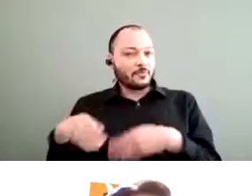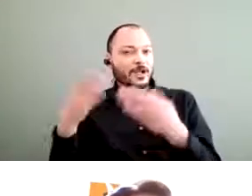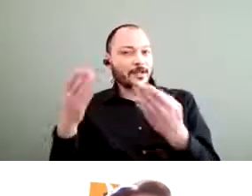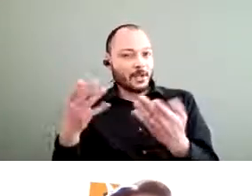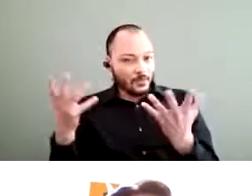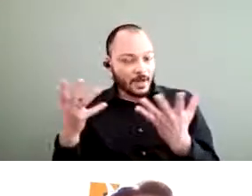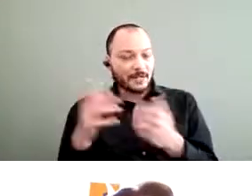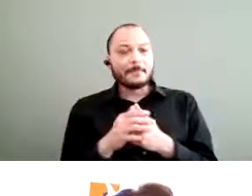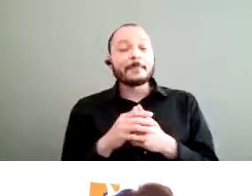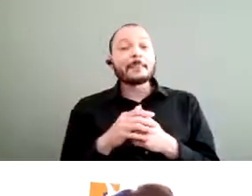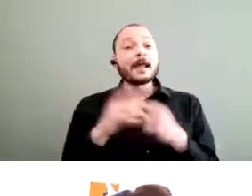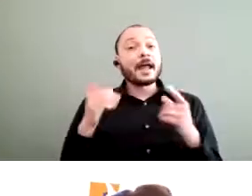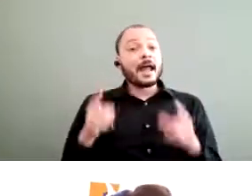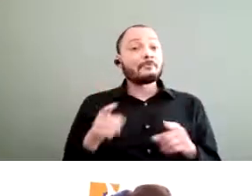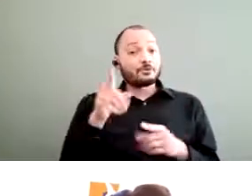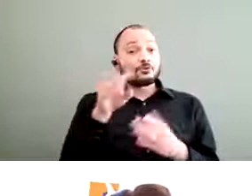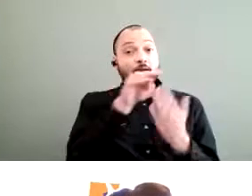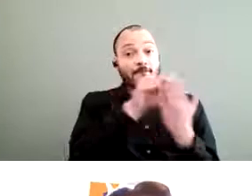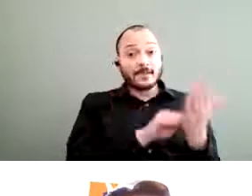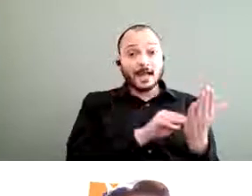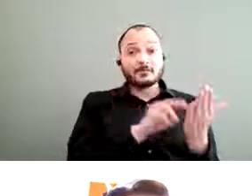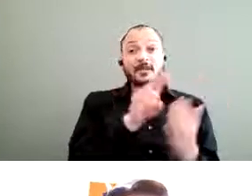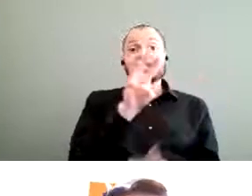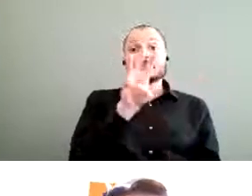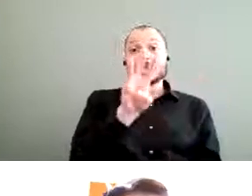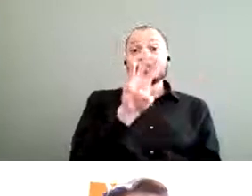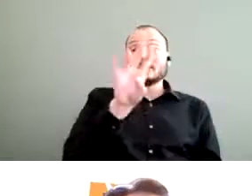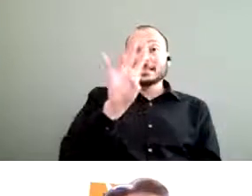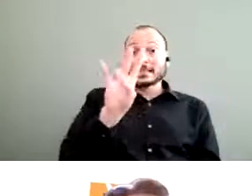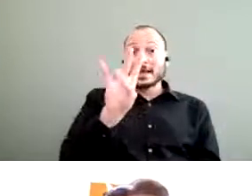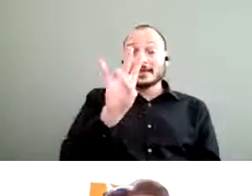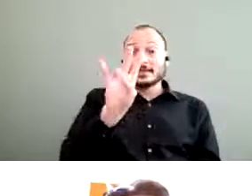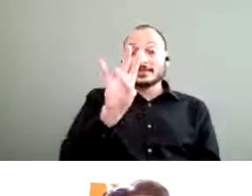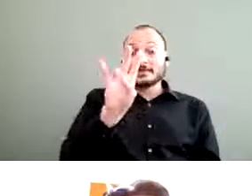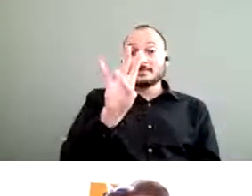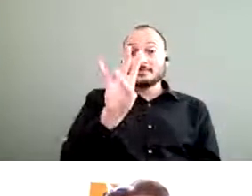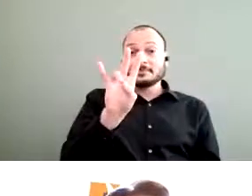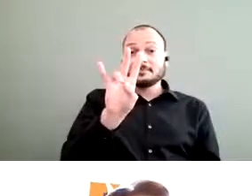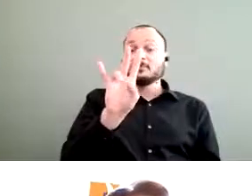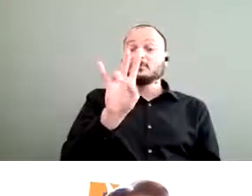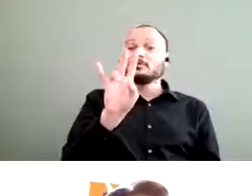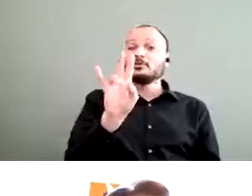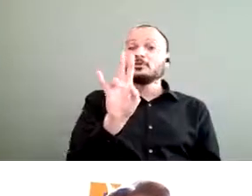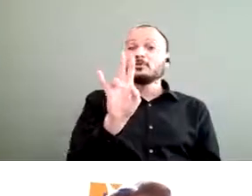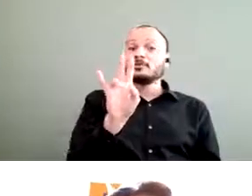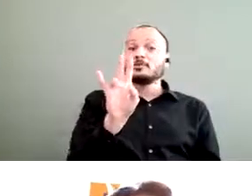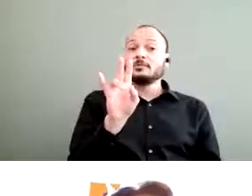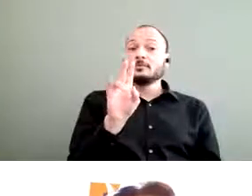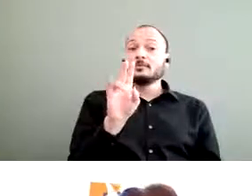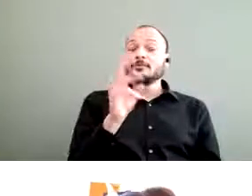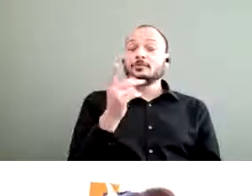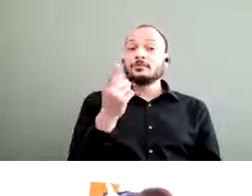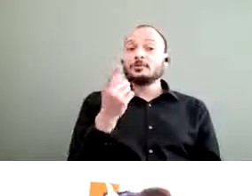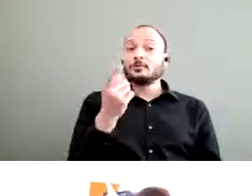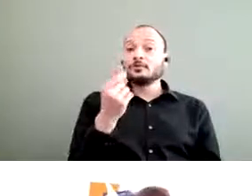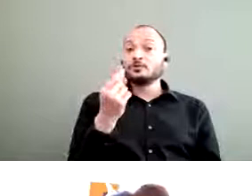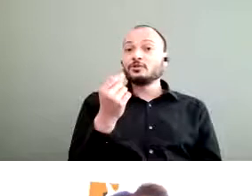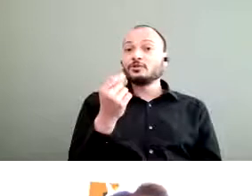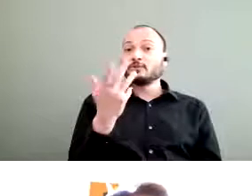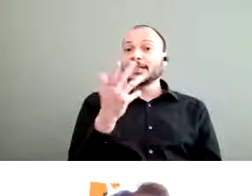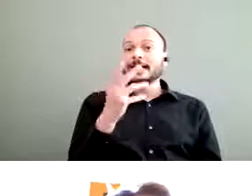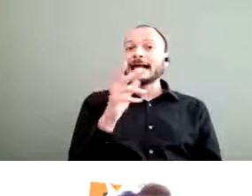that when you fill out the W-7, you want to go to a taxpayer assistance